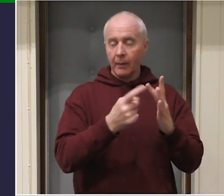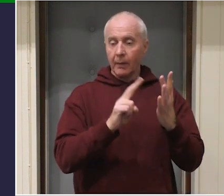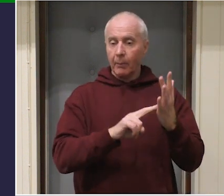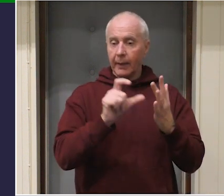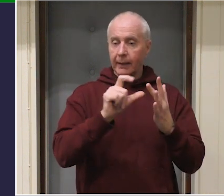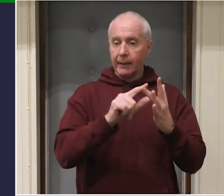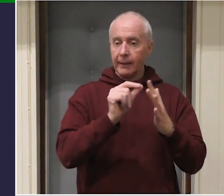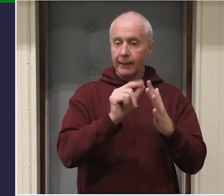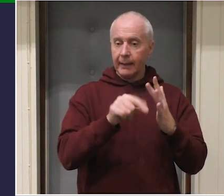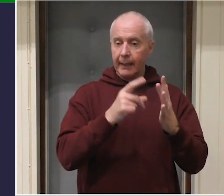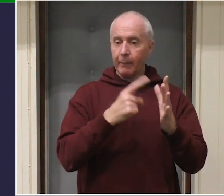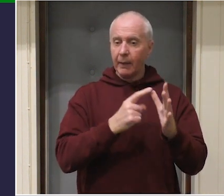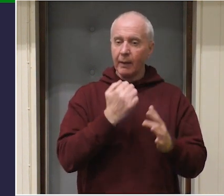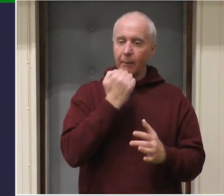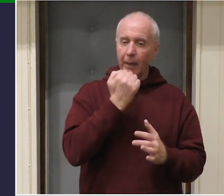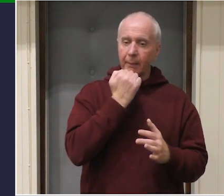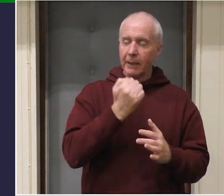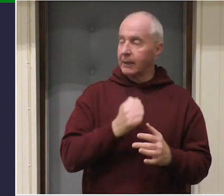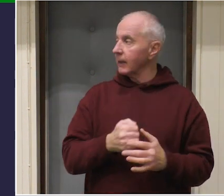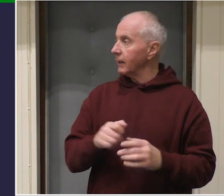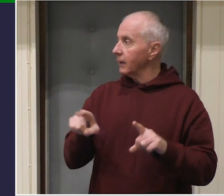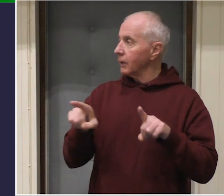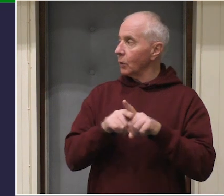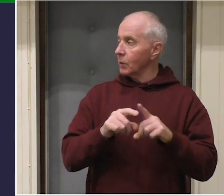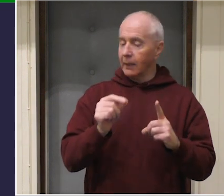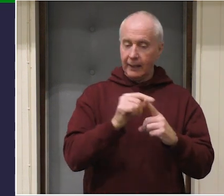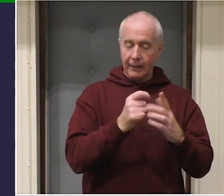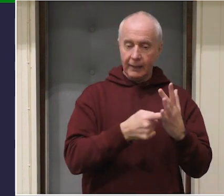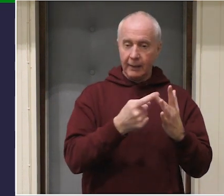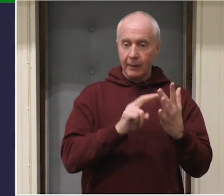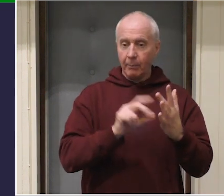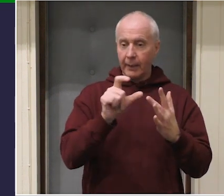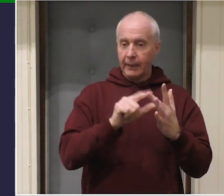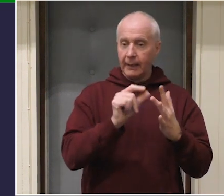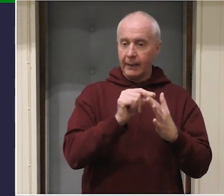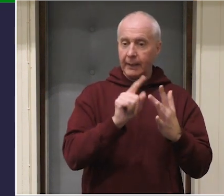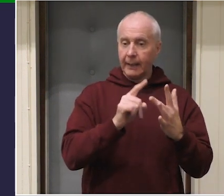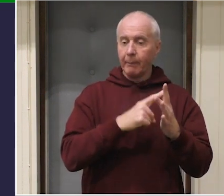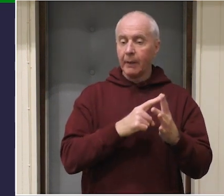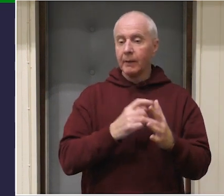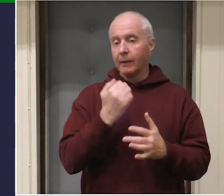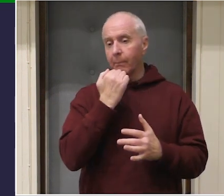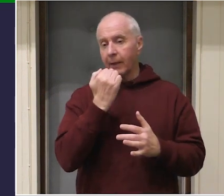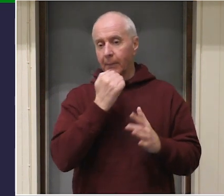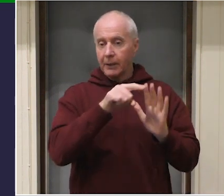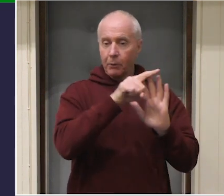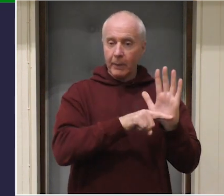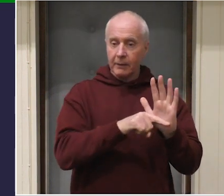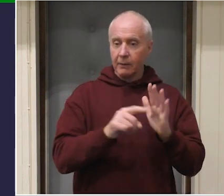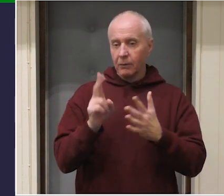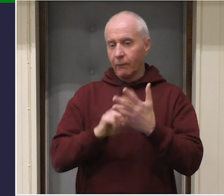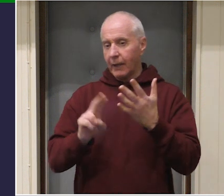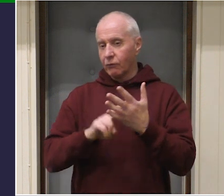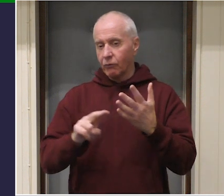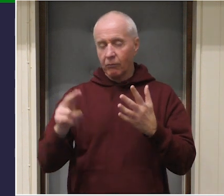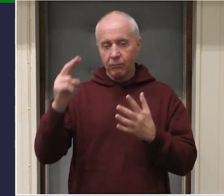Mathematica, or it's usually shortened to Principia. The translation, of course, is the mathematical principles of natural philosophy. It's